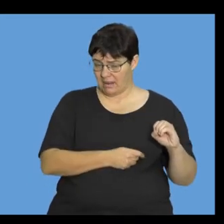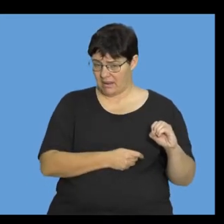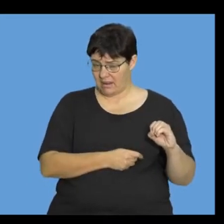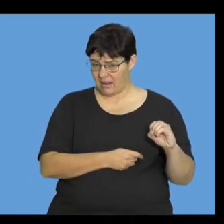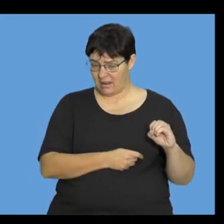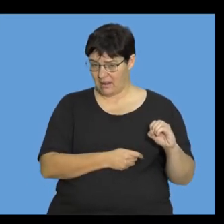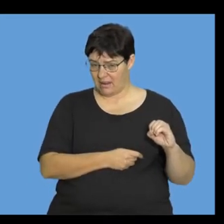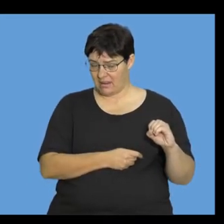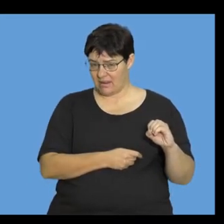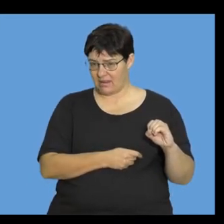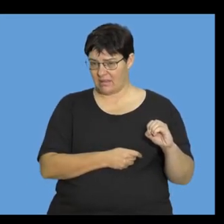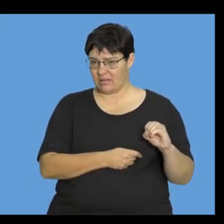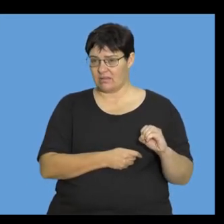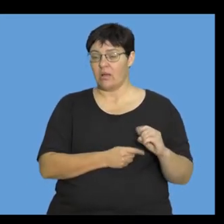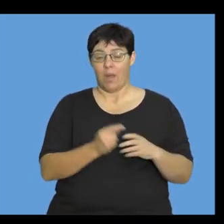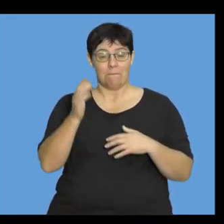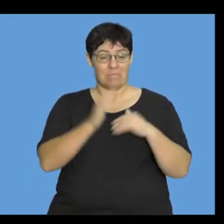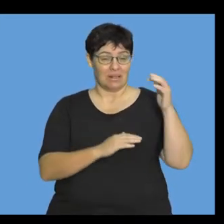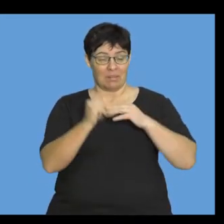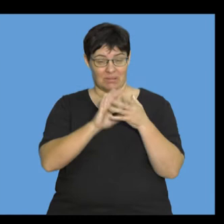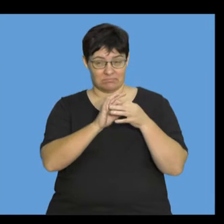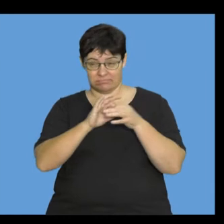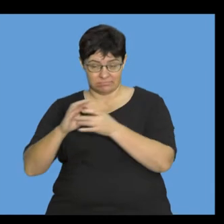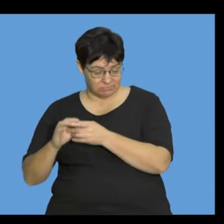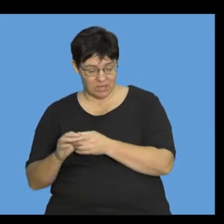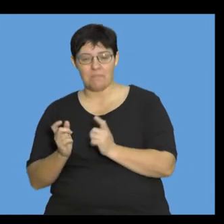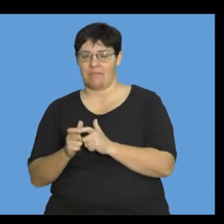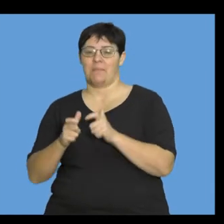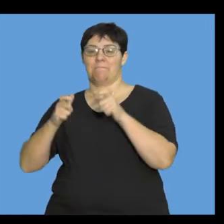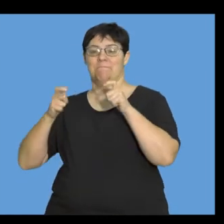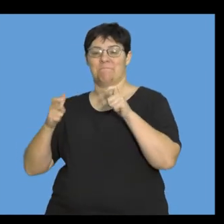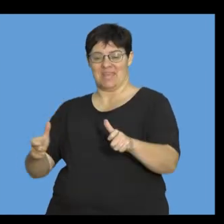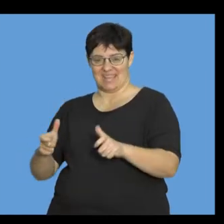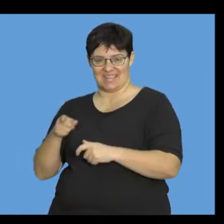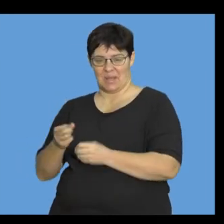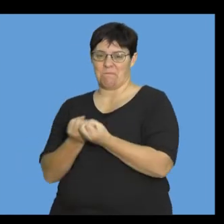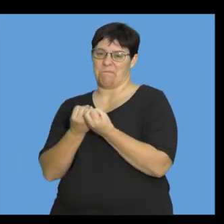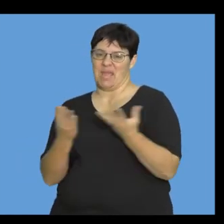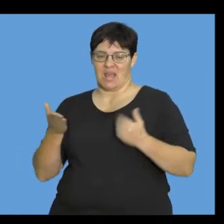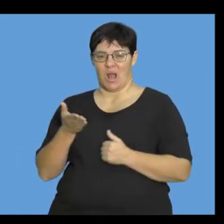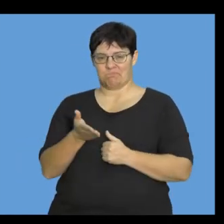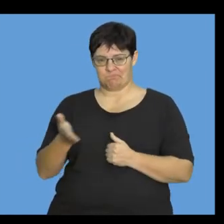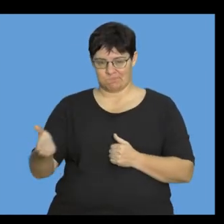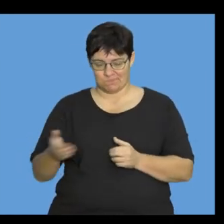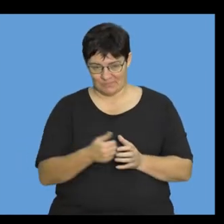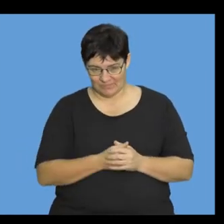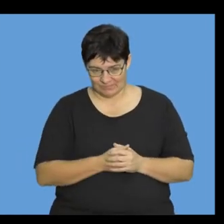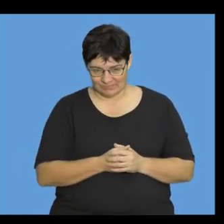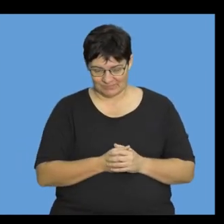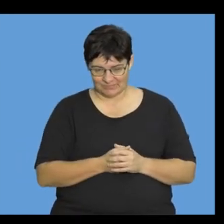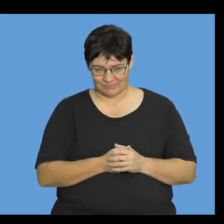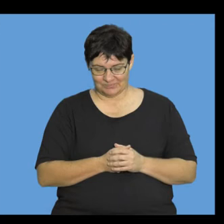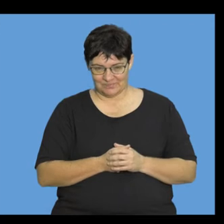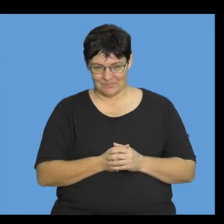parts, all right? And when we build them up, we are going to make something that is many parts to it,